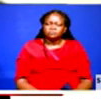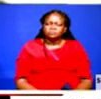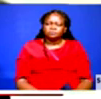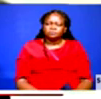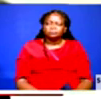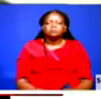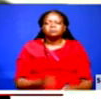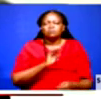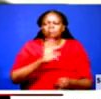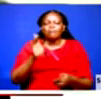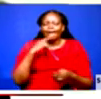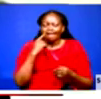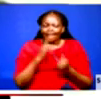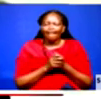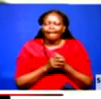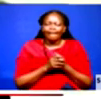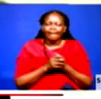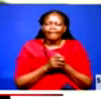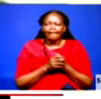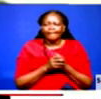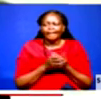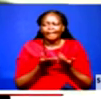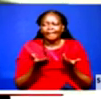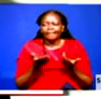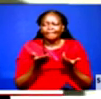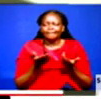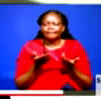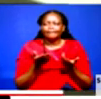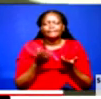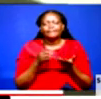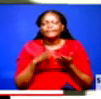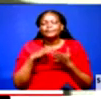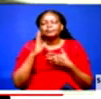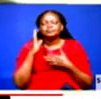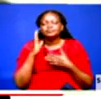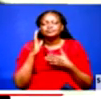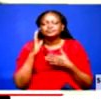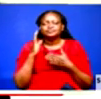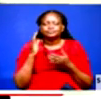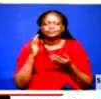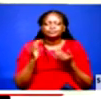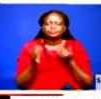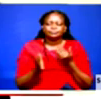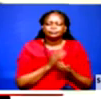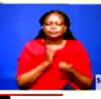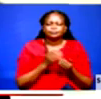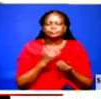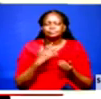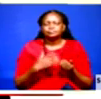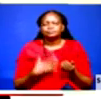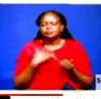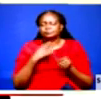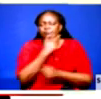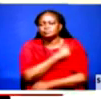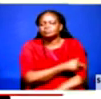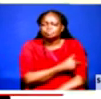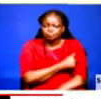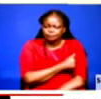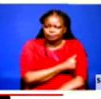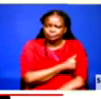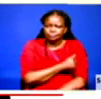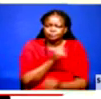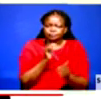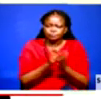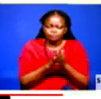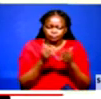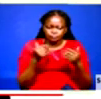There are those who made four or more antenatal care visits. It was standing at 66%. And then we